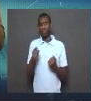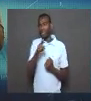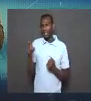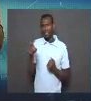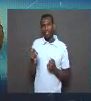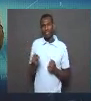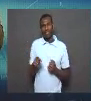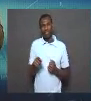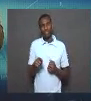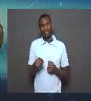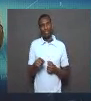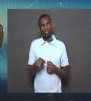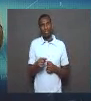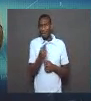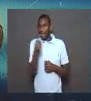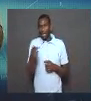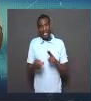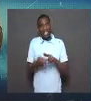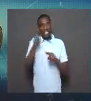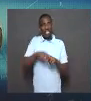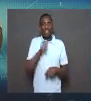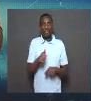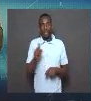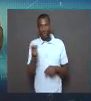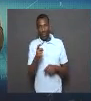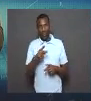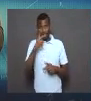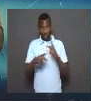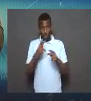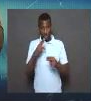Can you name some irreversible processes?